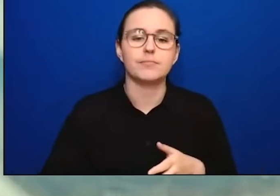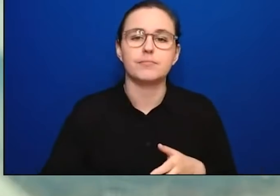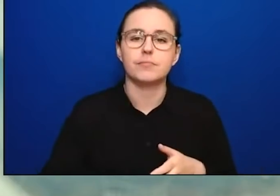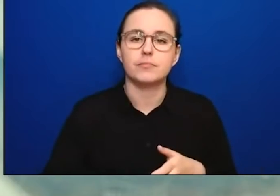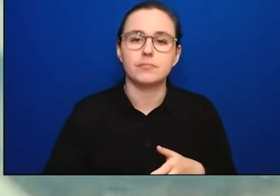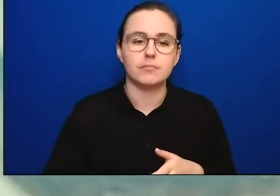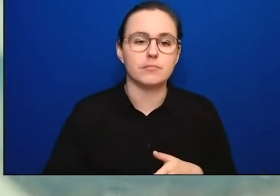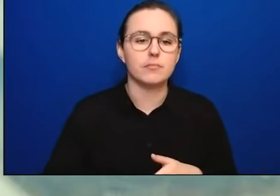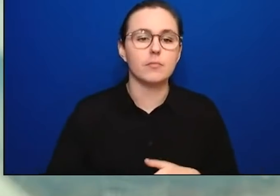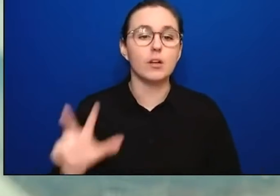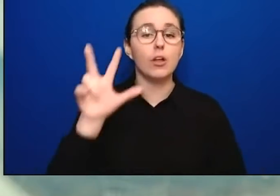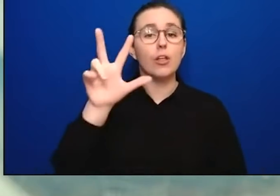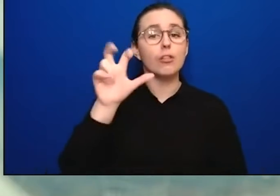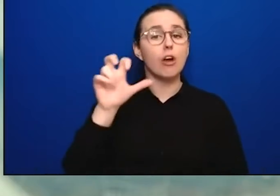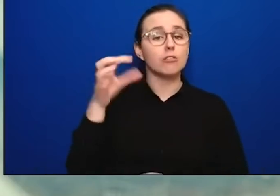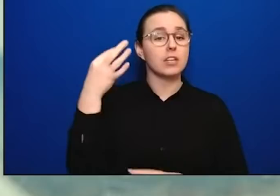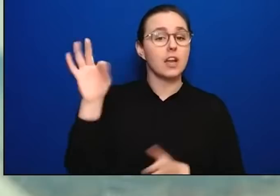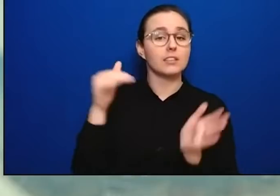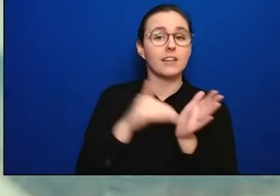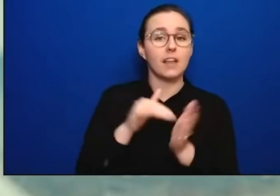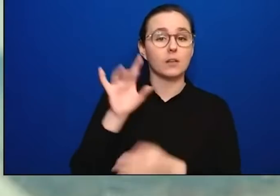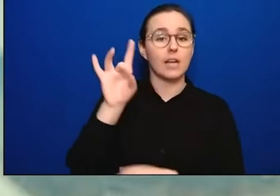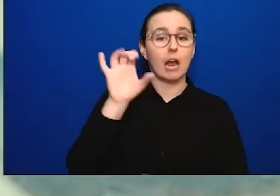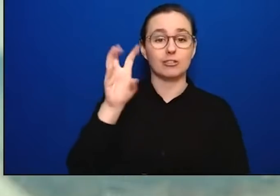for self-administered use, and we know that